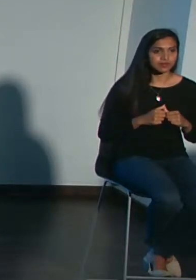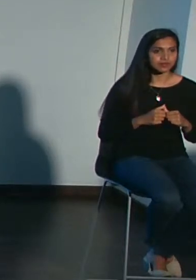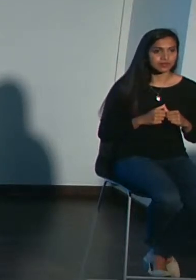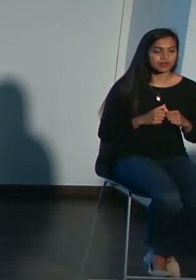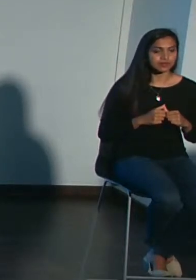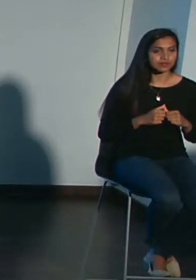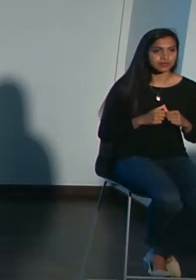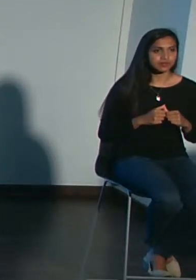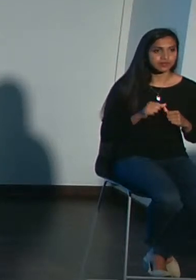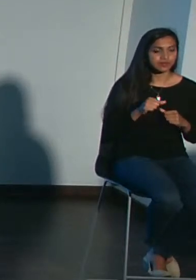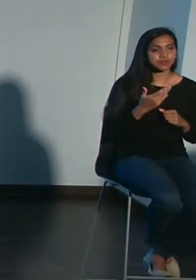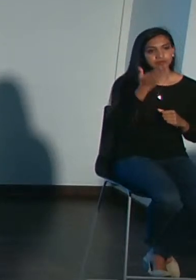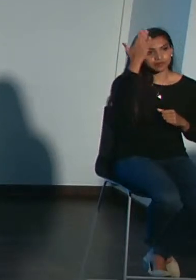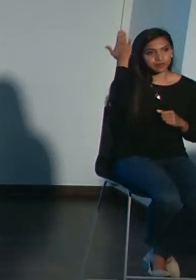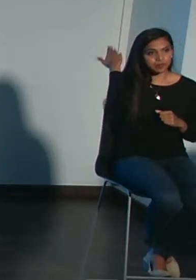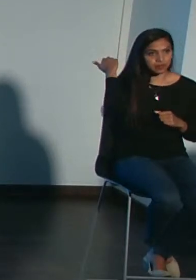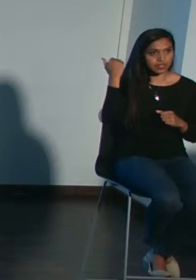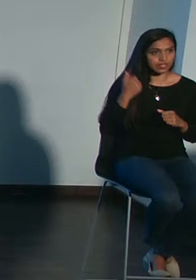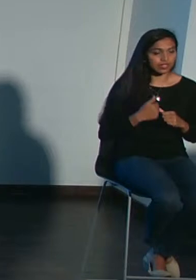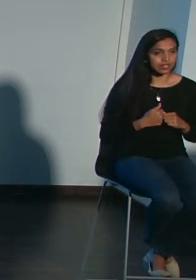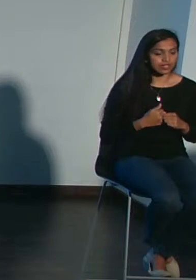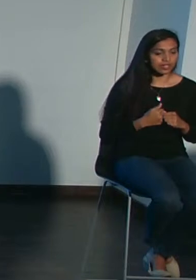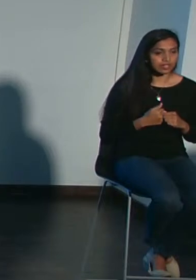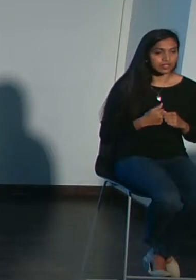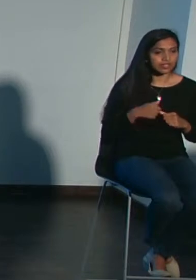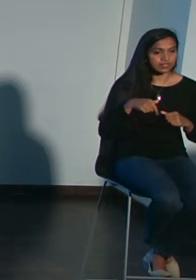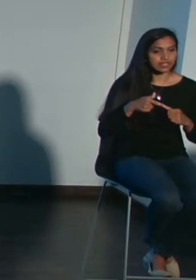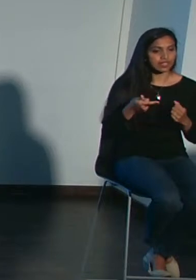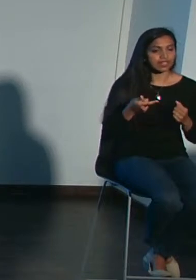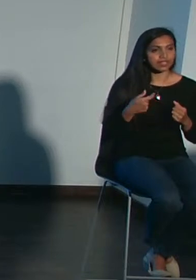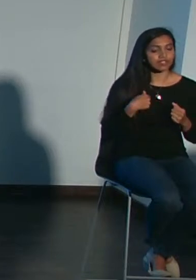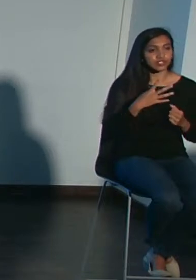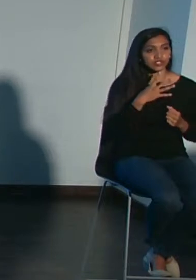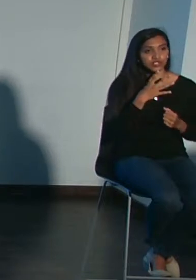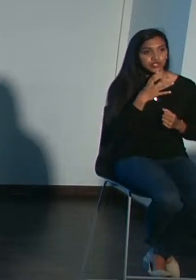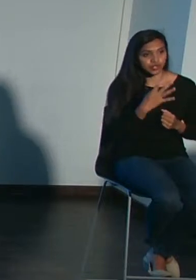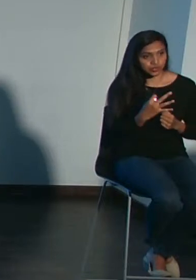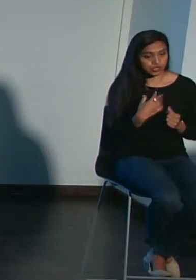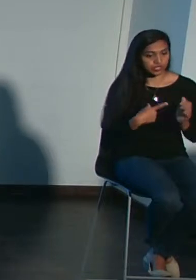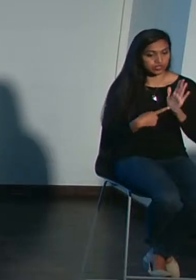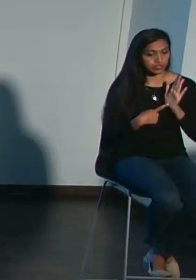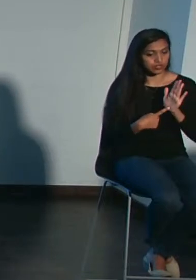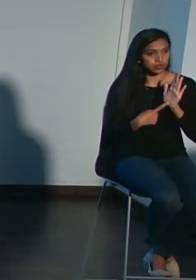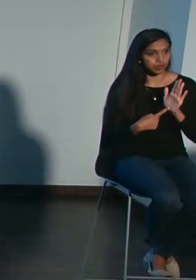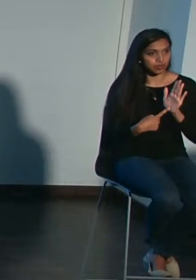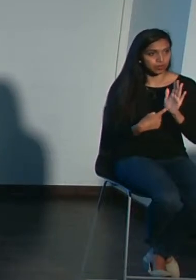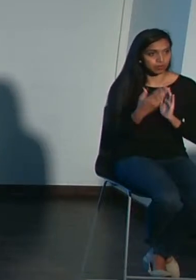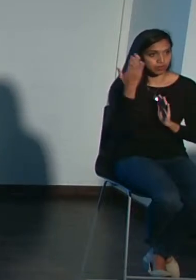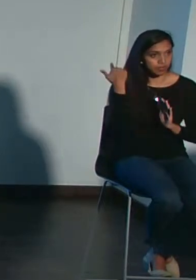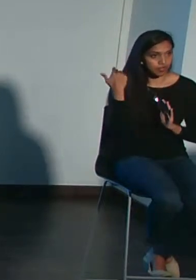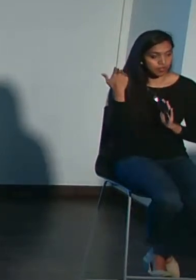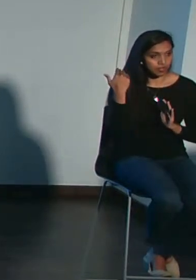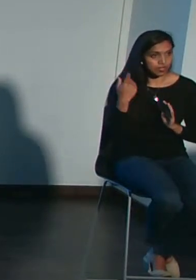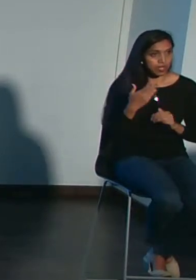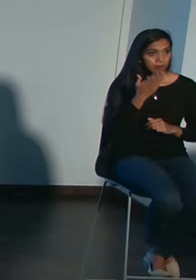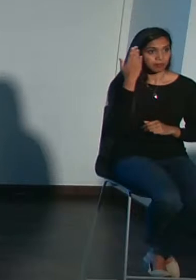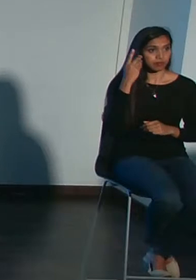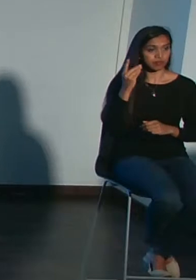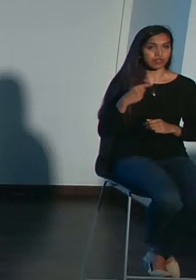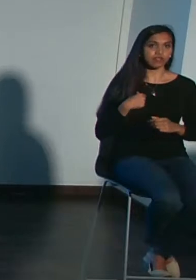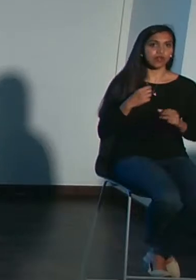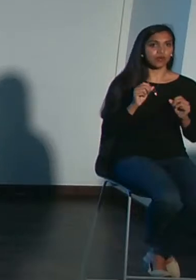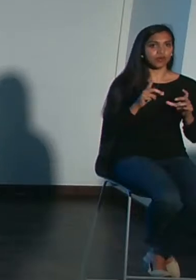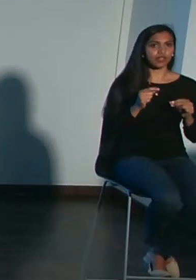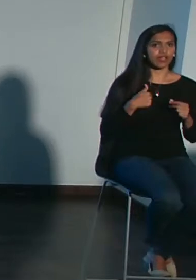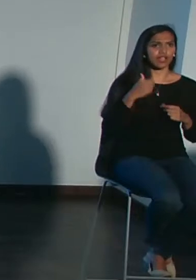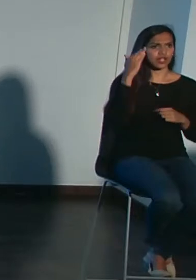fact that, yeah, actually it was great that, this kind of honesty was being presented very, right after the screening, saying, okay, I don't